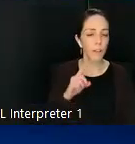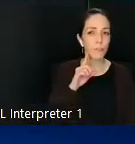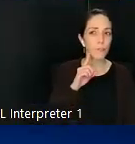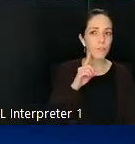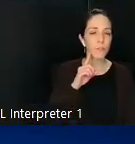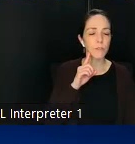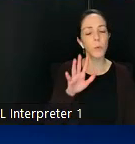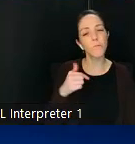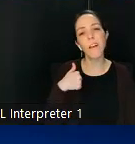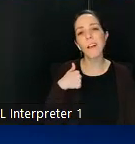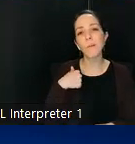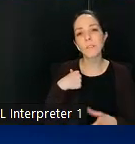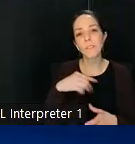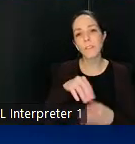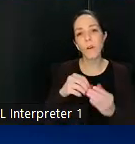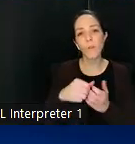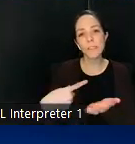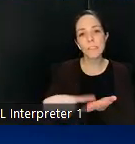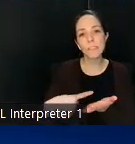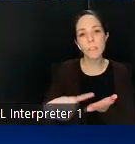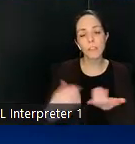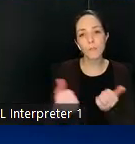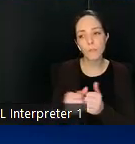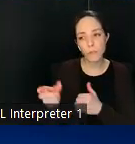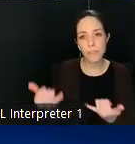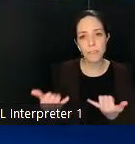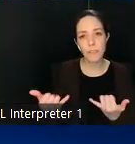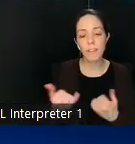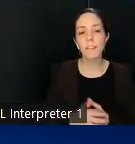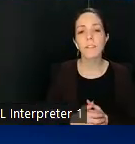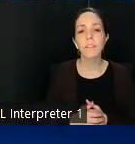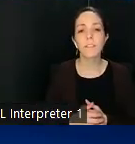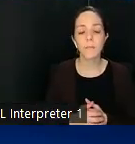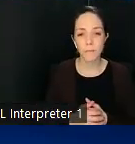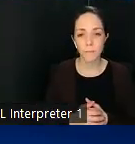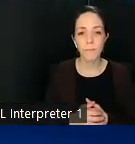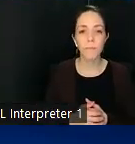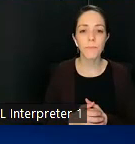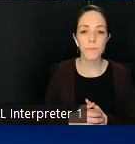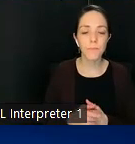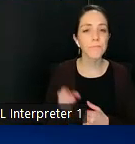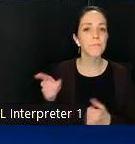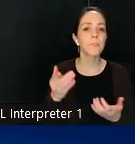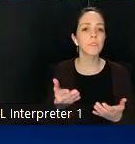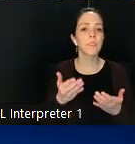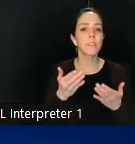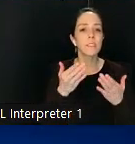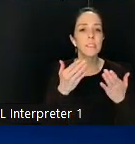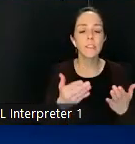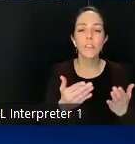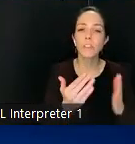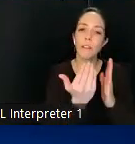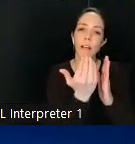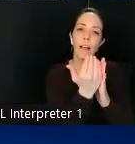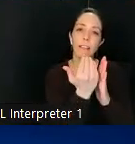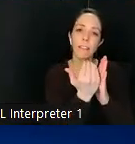I was in discussions with Commissioner Sophia today also, and she had suggested like an emeritus list when people